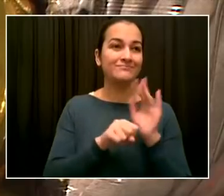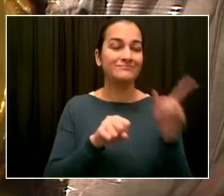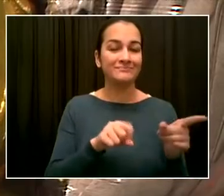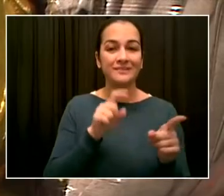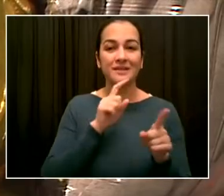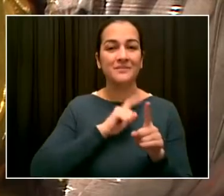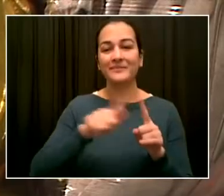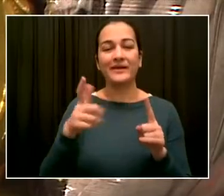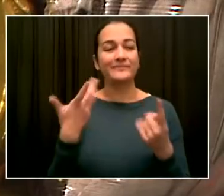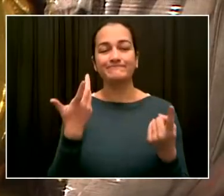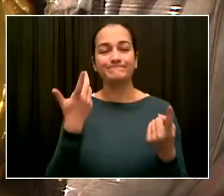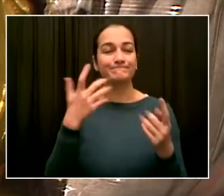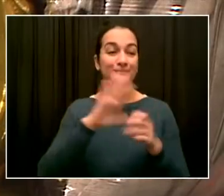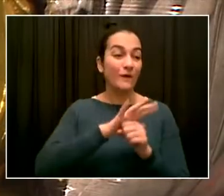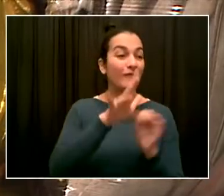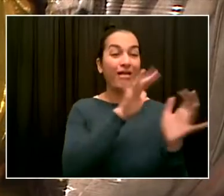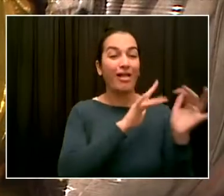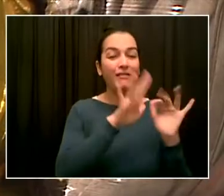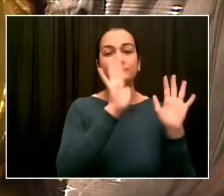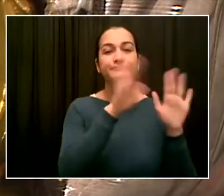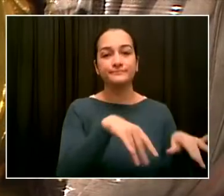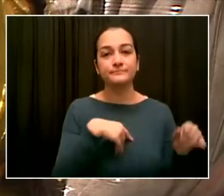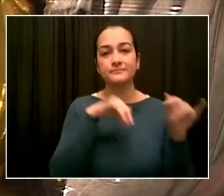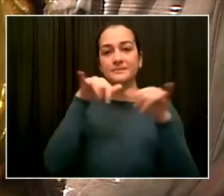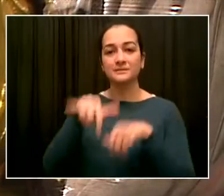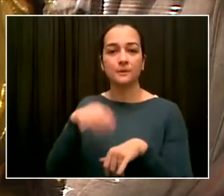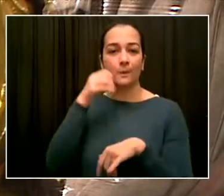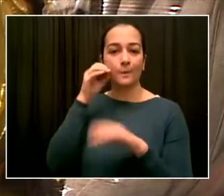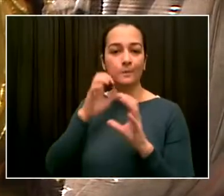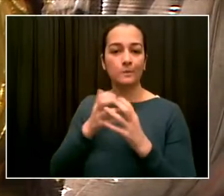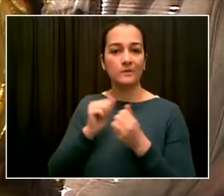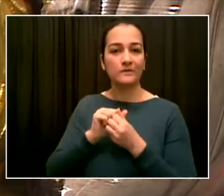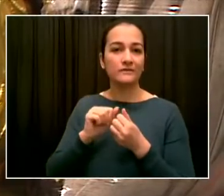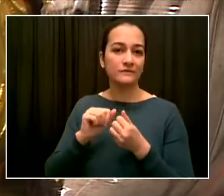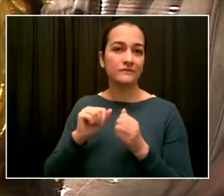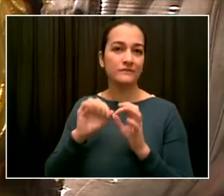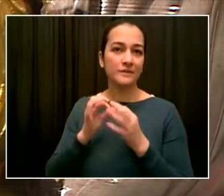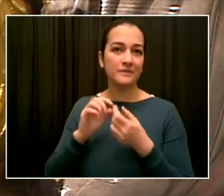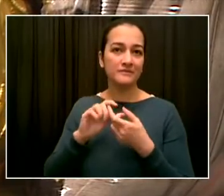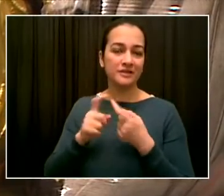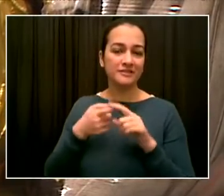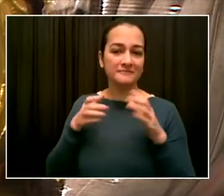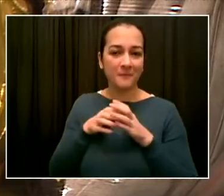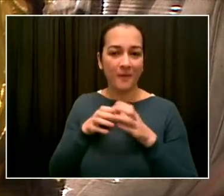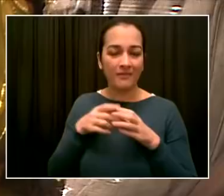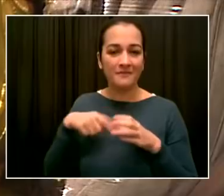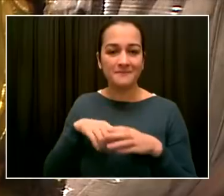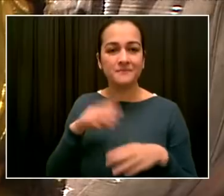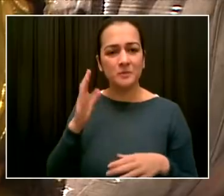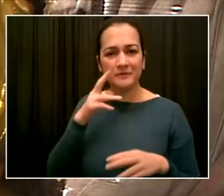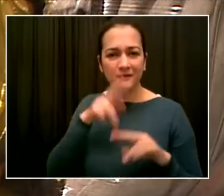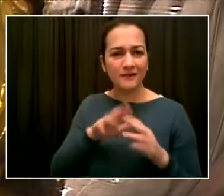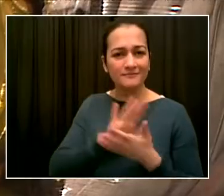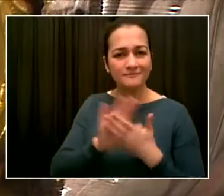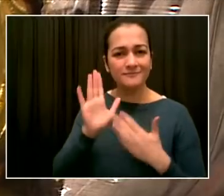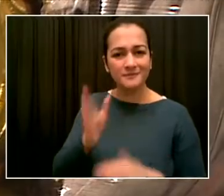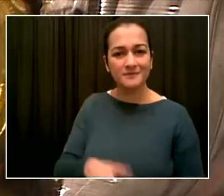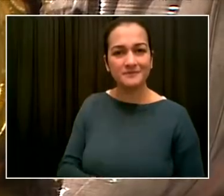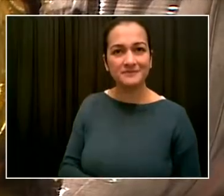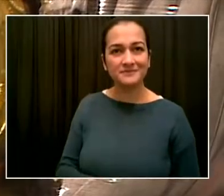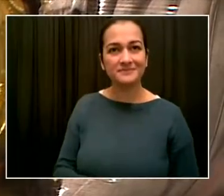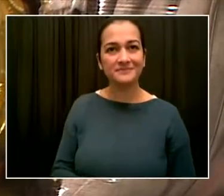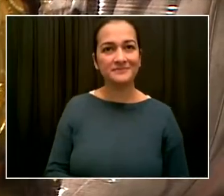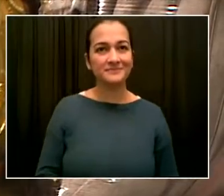Mello's good too. Yes, well, happy holiday to you and your family. On to your announcement about the